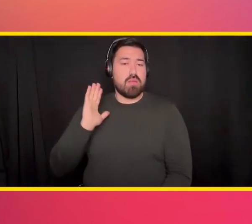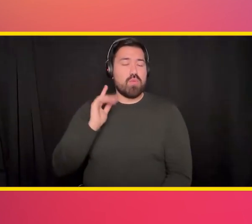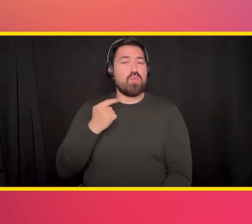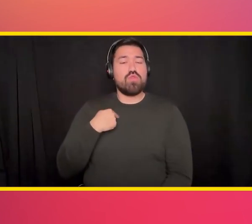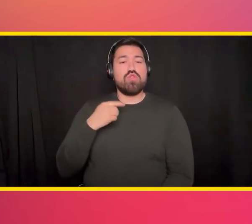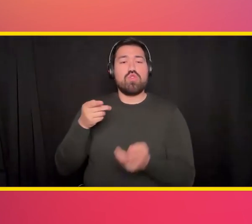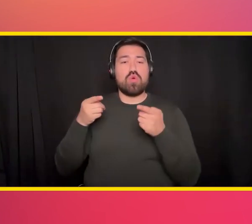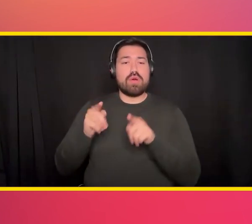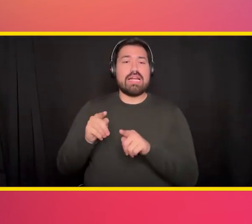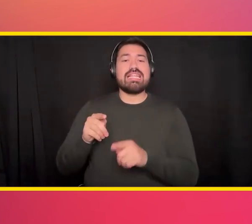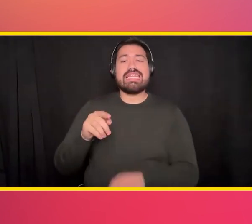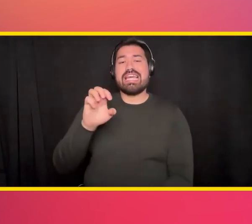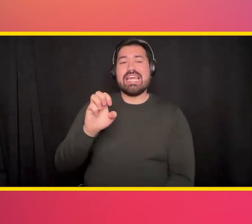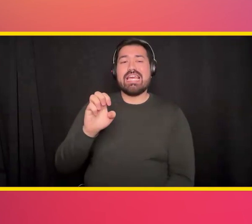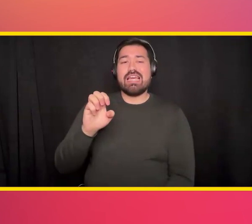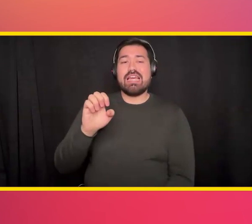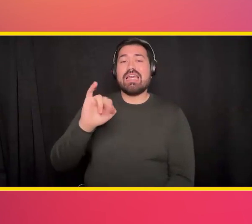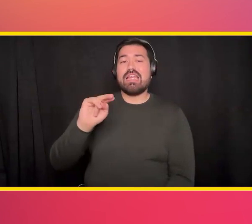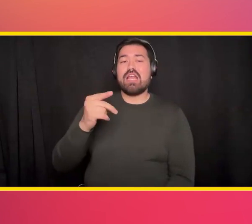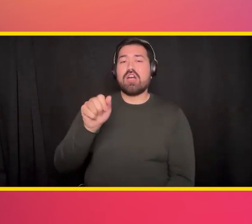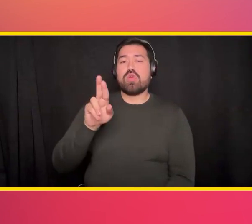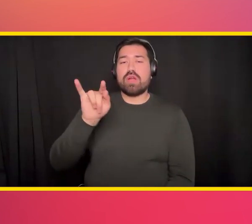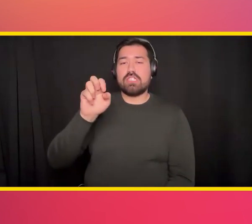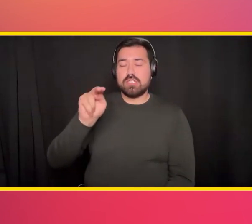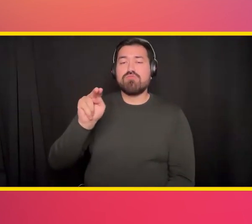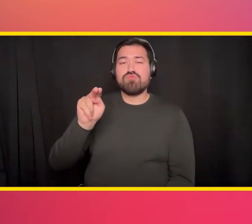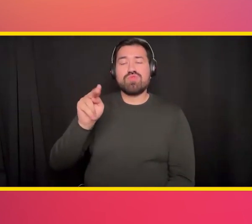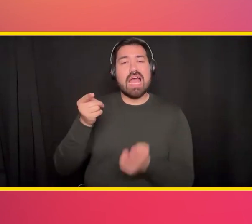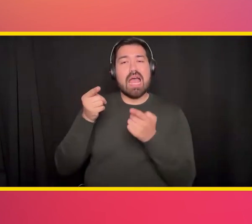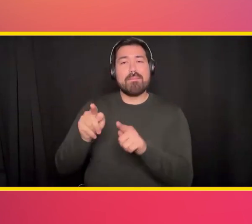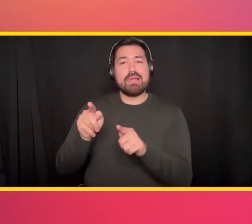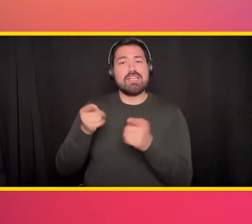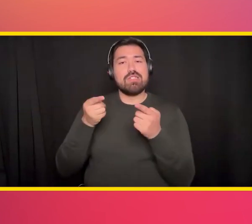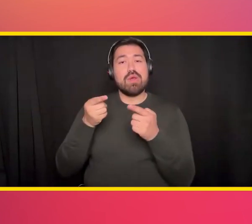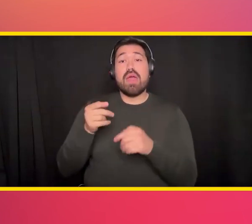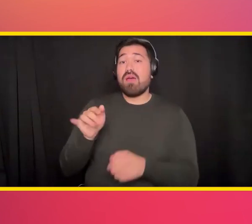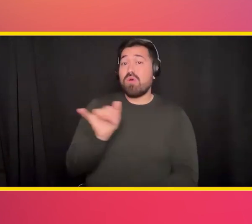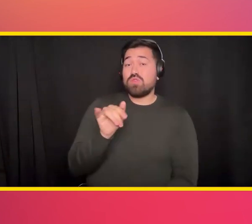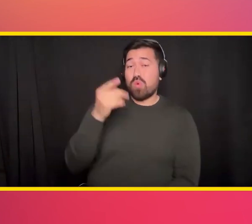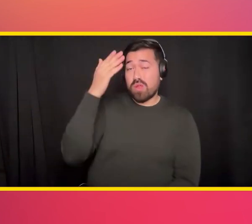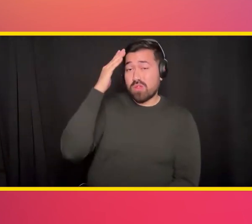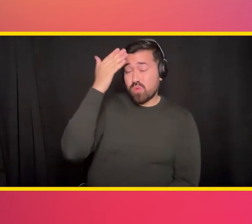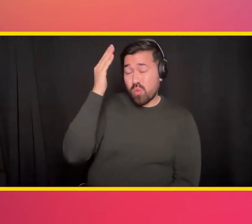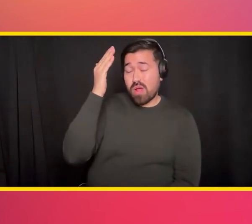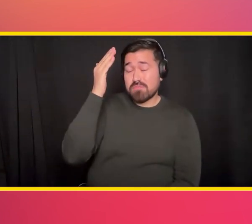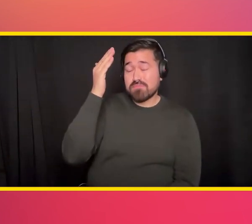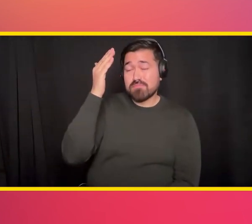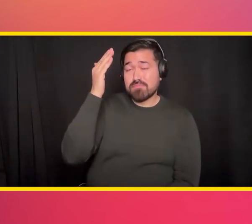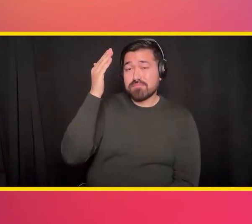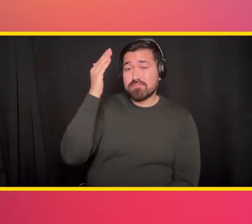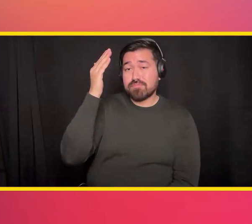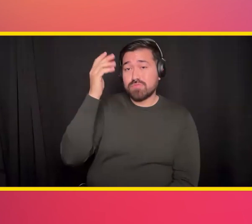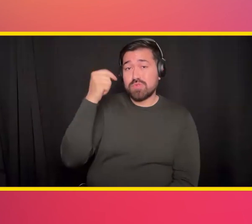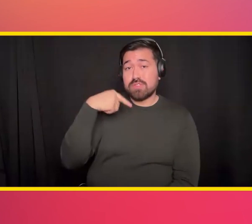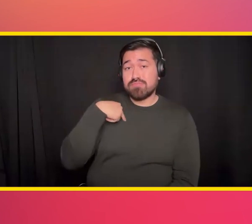happening. I was there while Trump also uh, signed